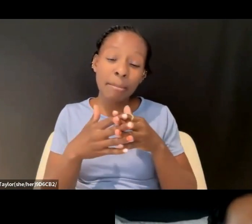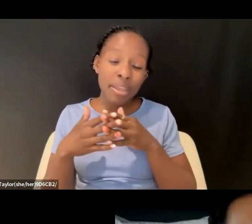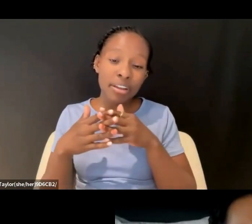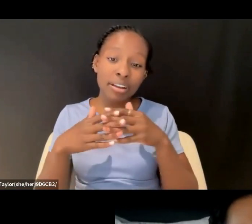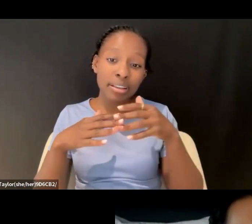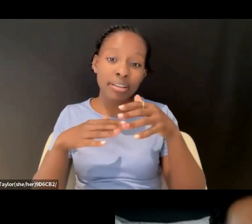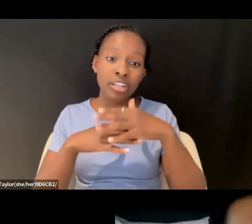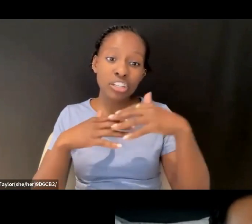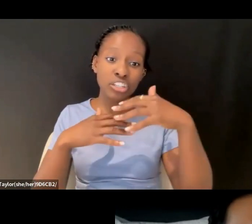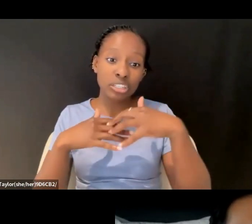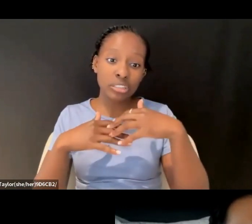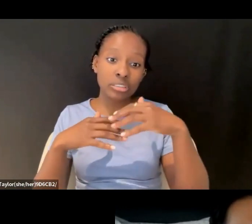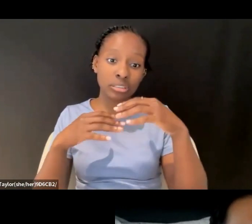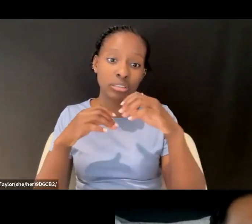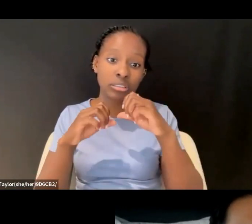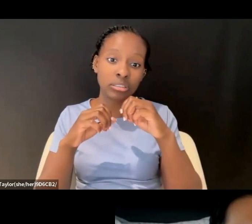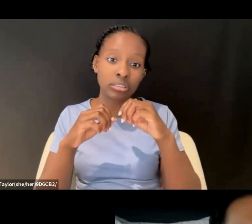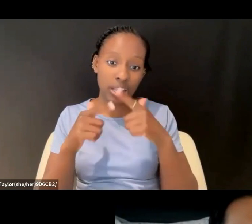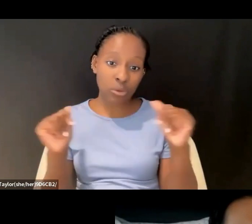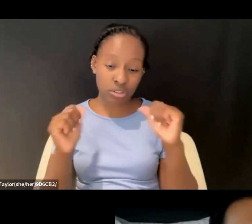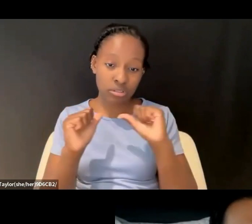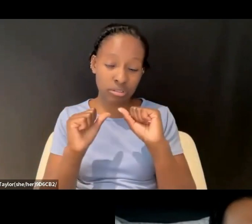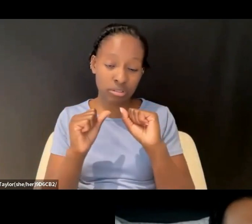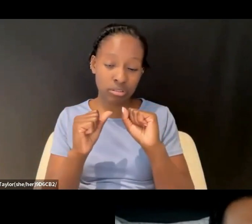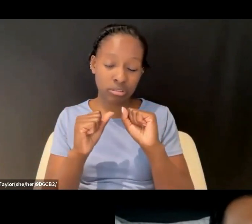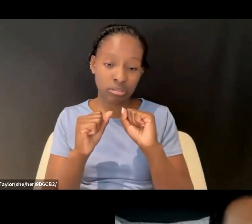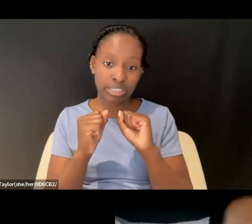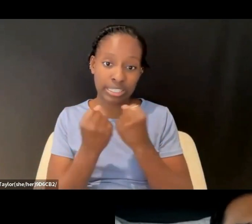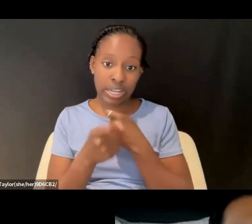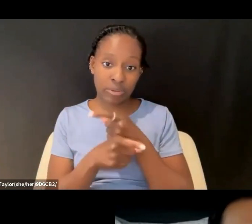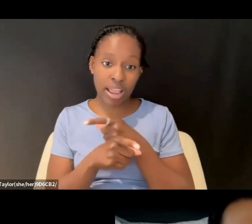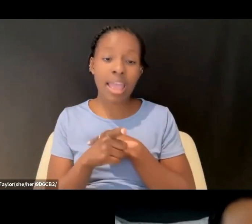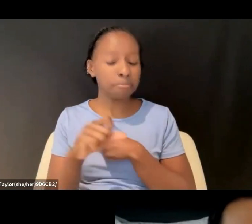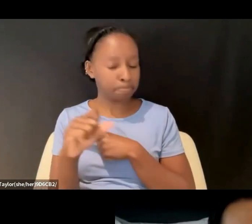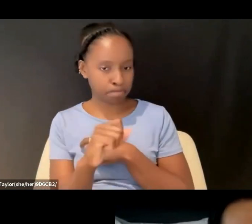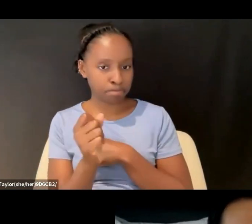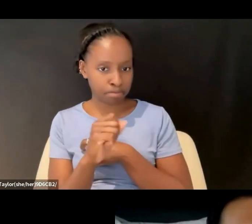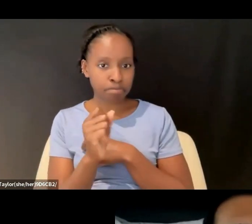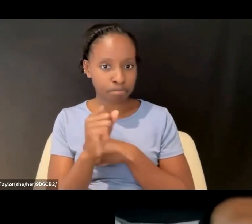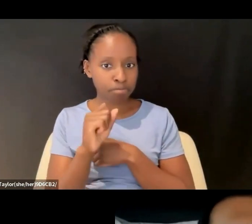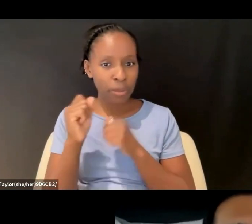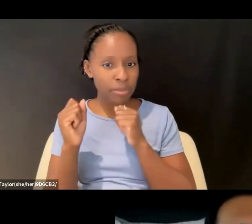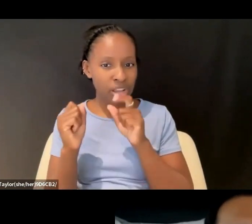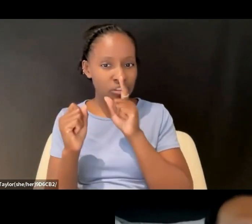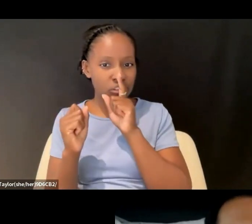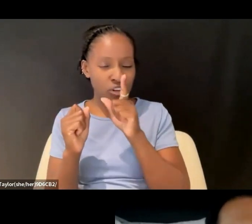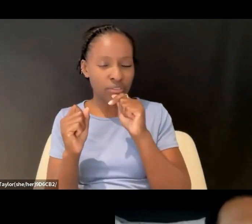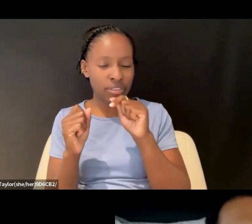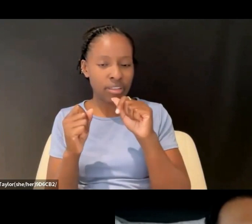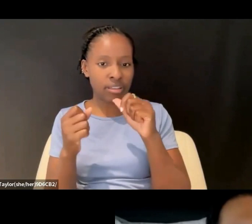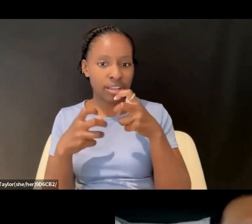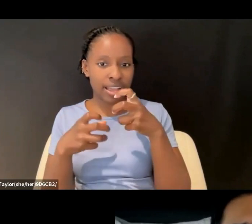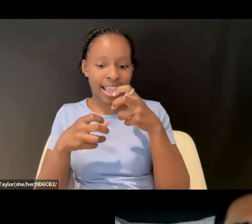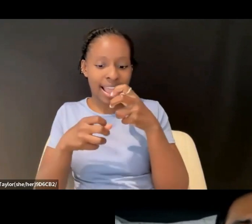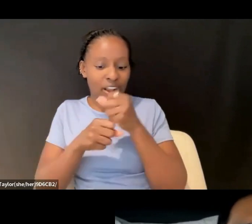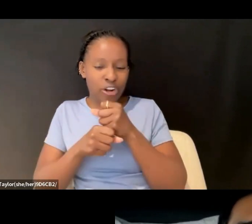said? Indigenous Language Society? Yeah, I'm not sure Yeah. of the acronym, but Yeah. that's So indigenous languages.